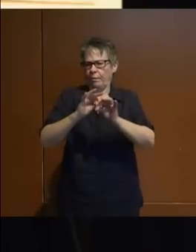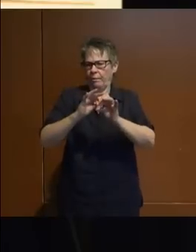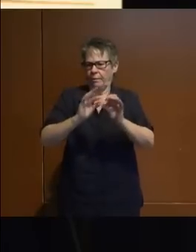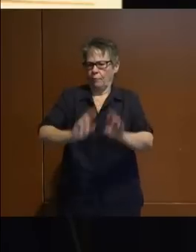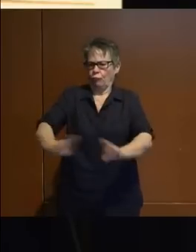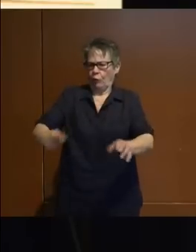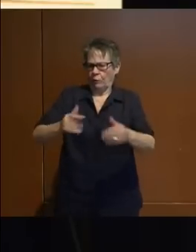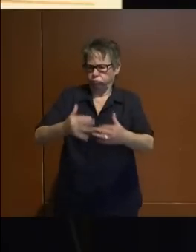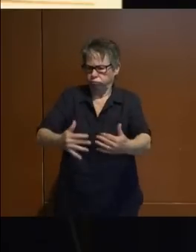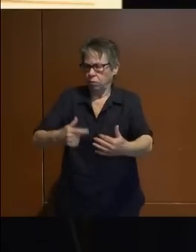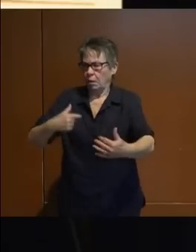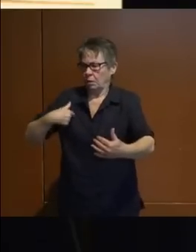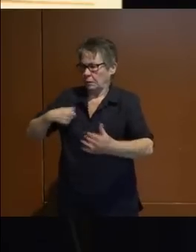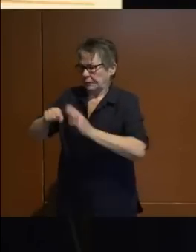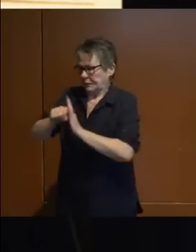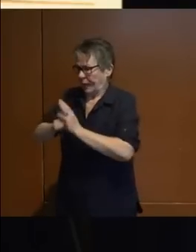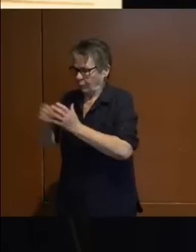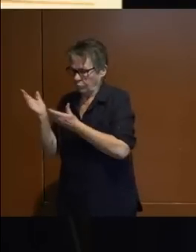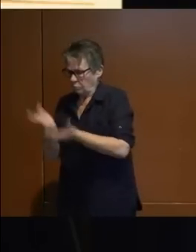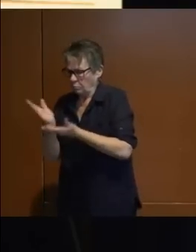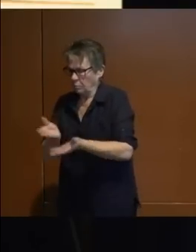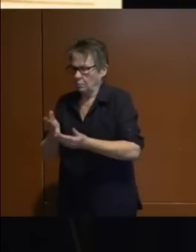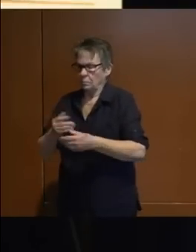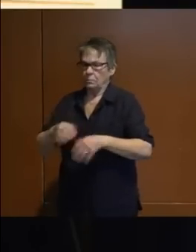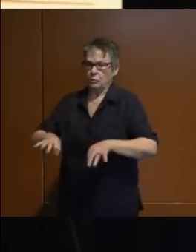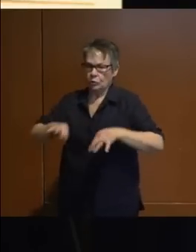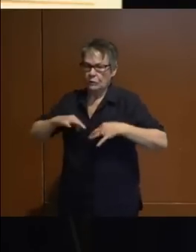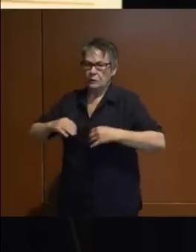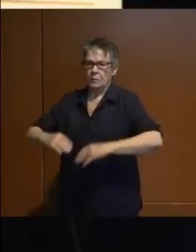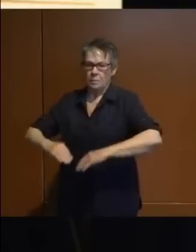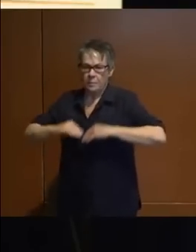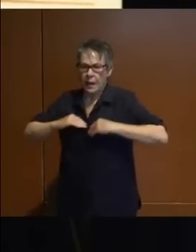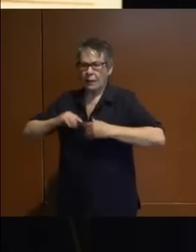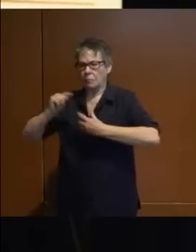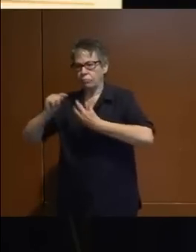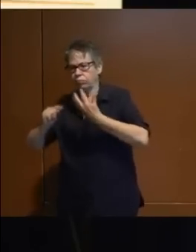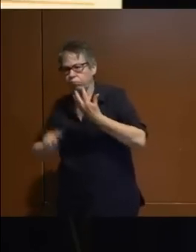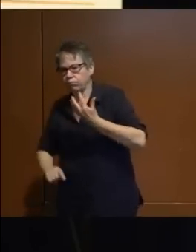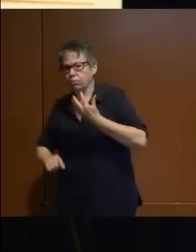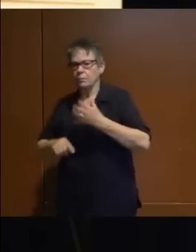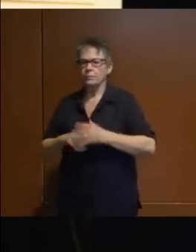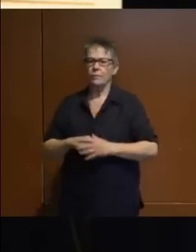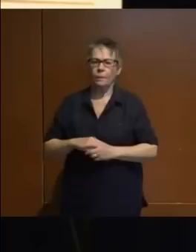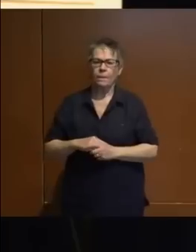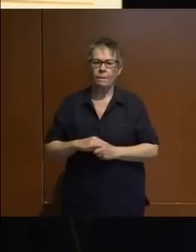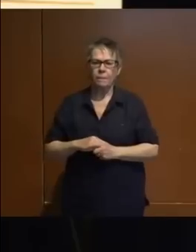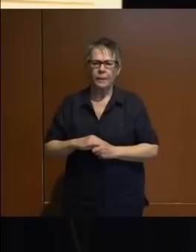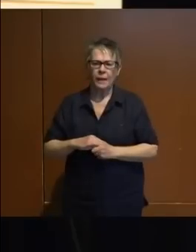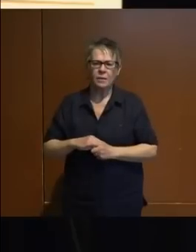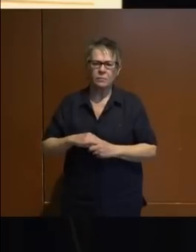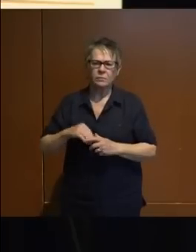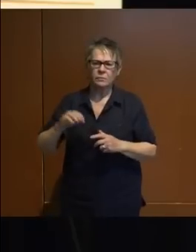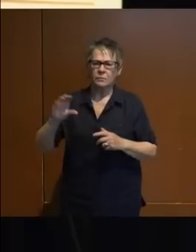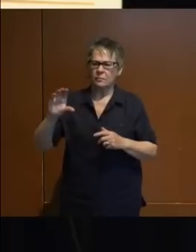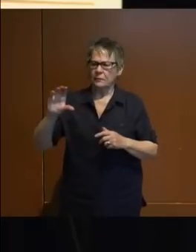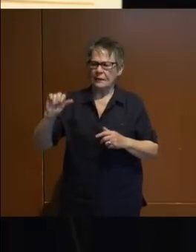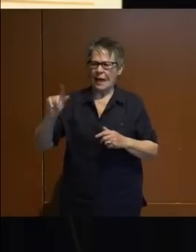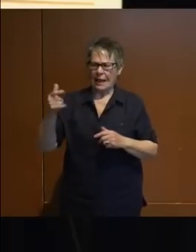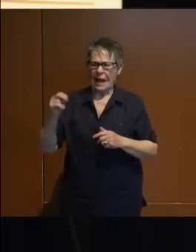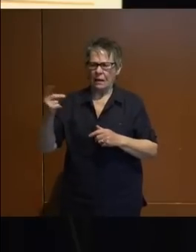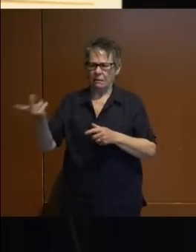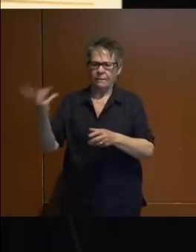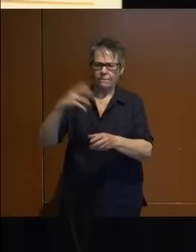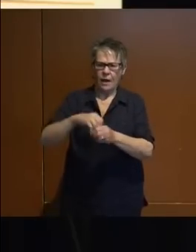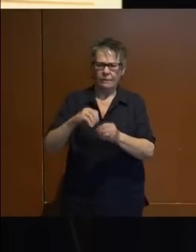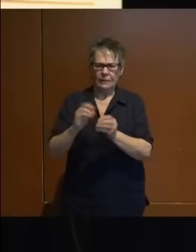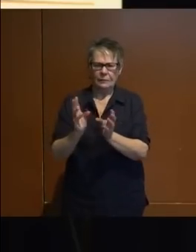at the meeting on Saturday, Dr. Eastman, who is the physician in charge of FEMA's response